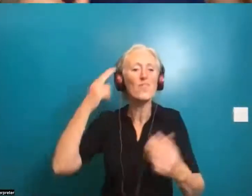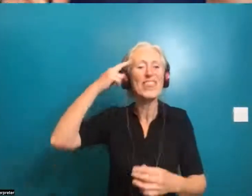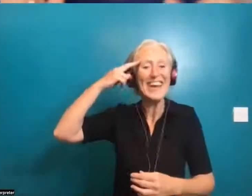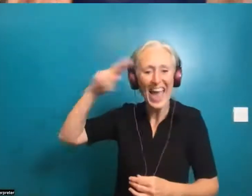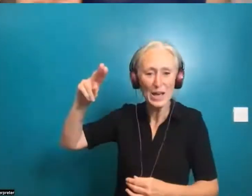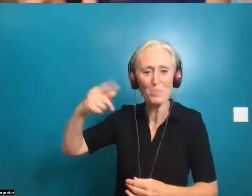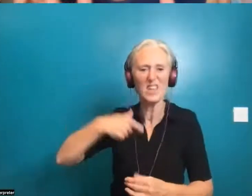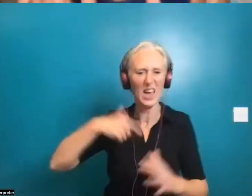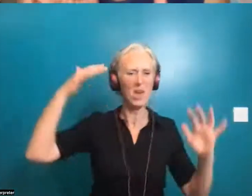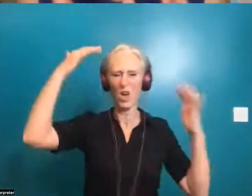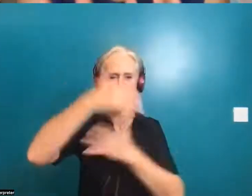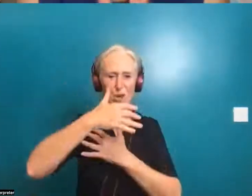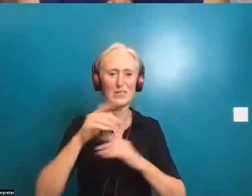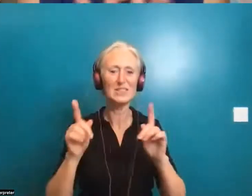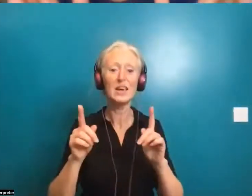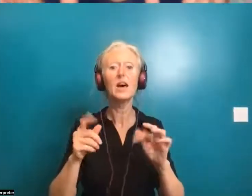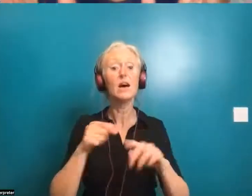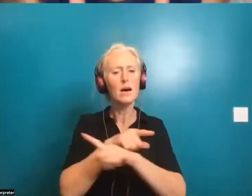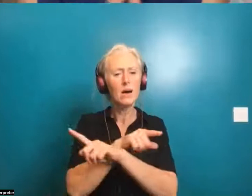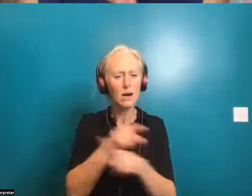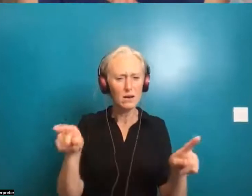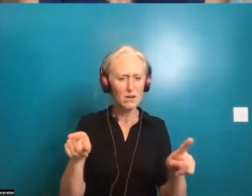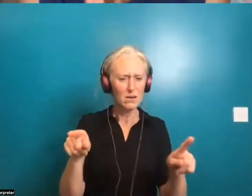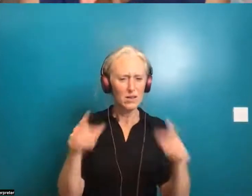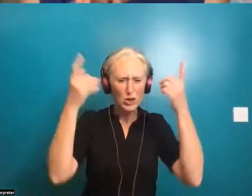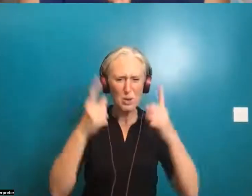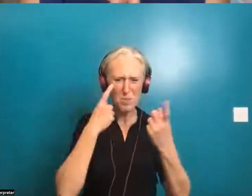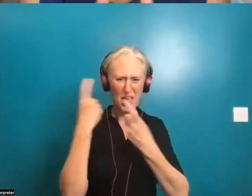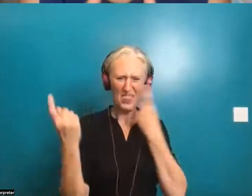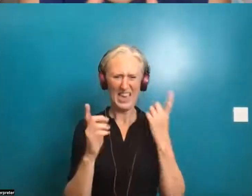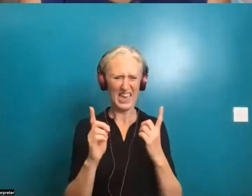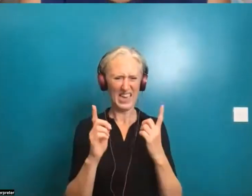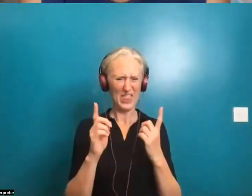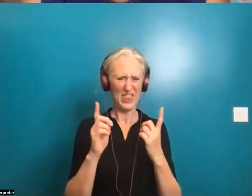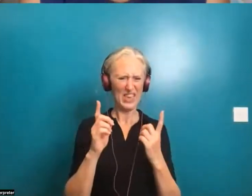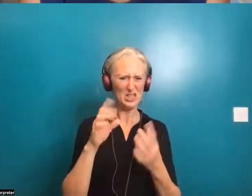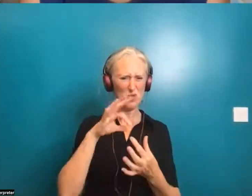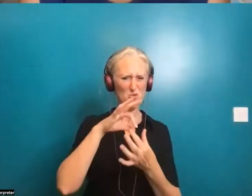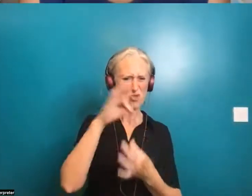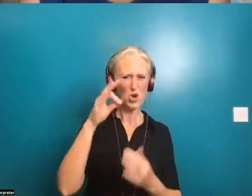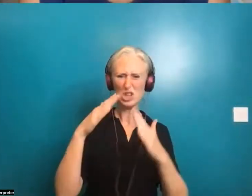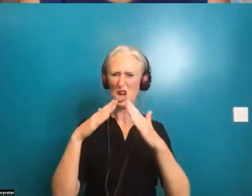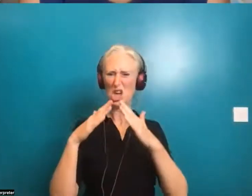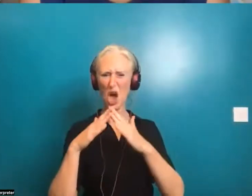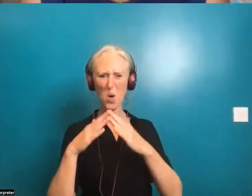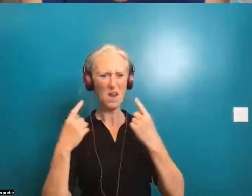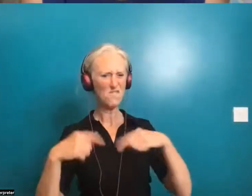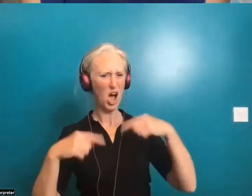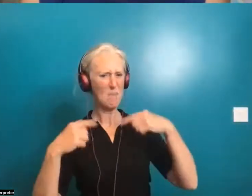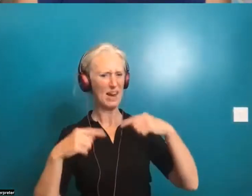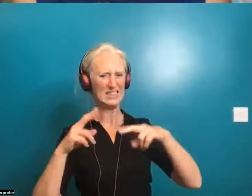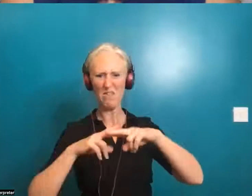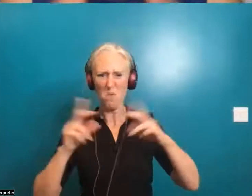So for those of you who are thinking, what is this rod derived cone viability factor? So the basis of this